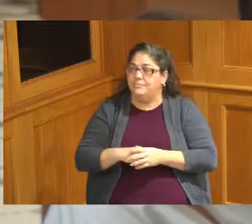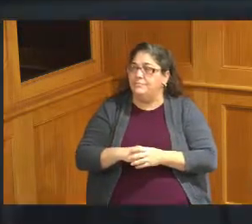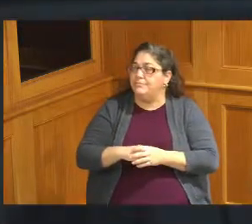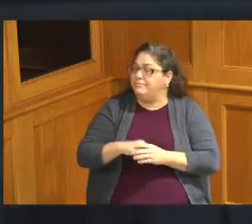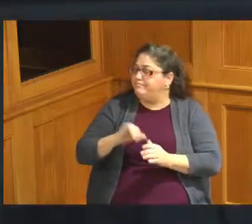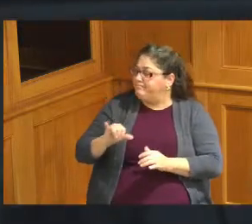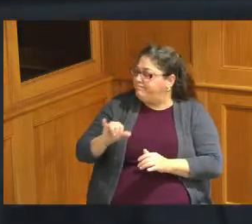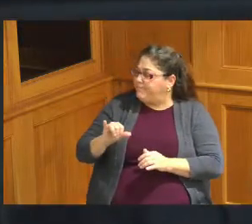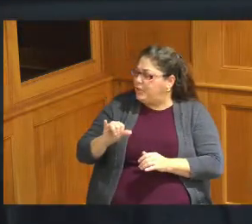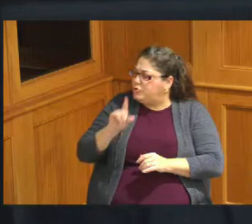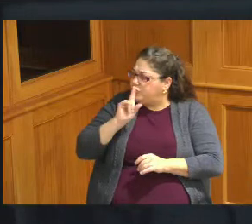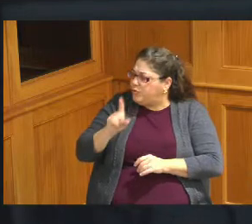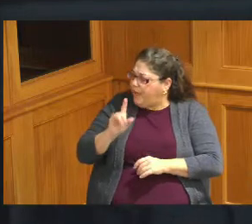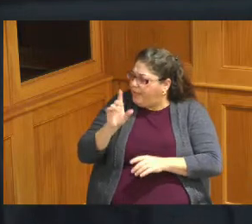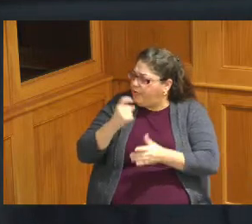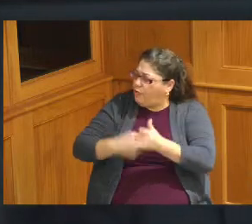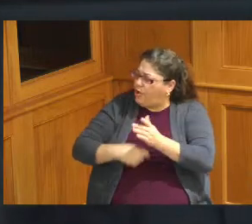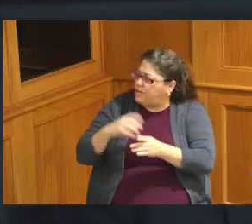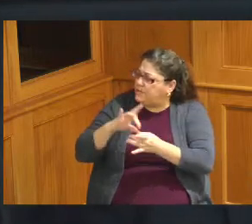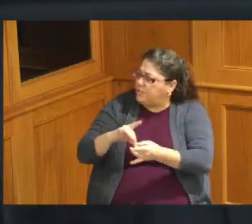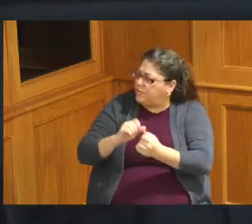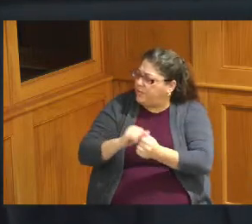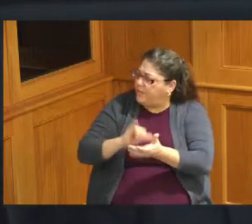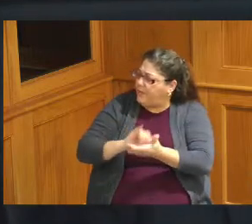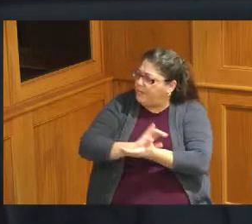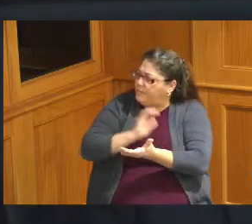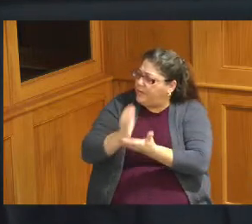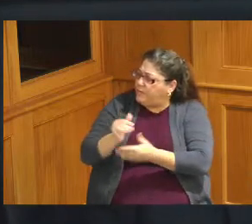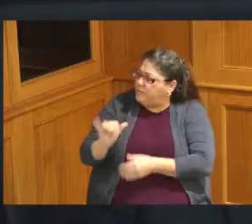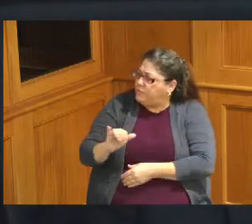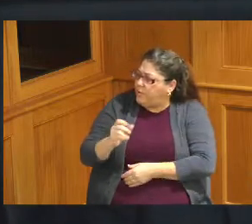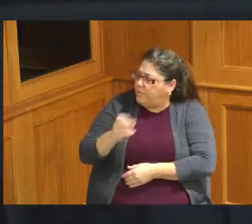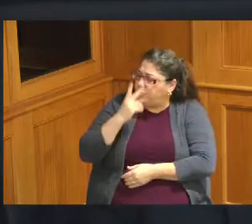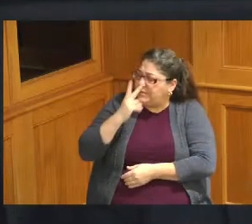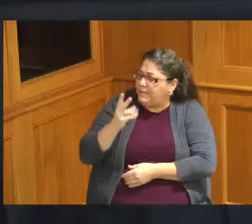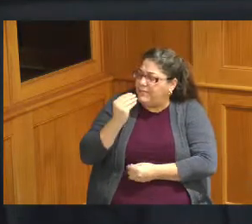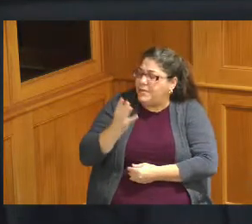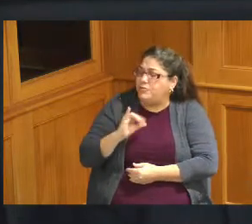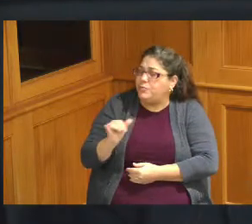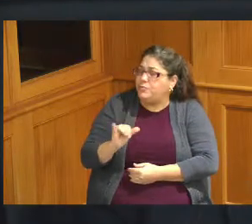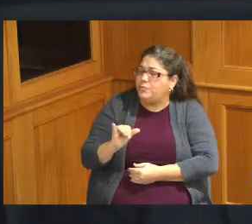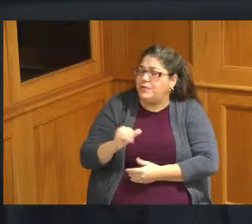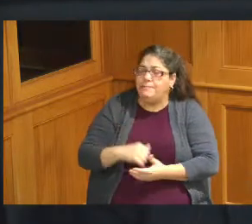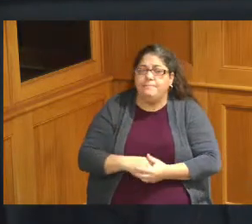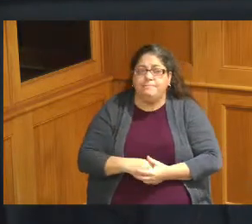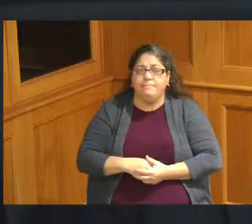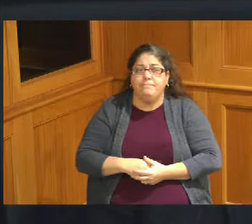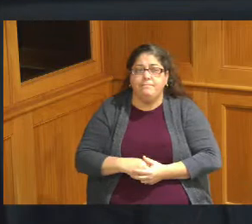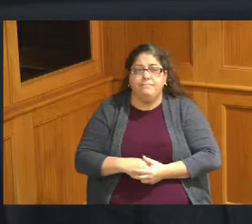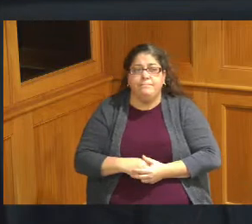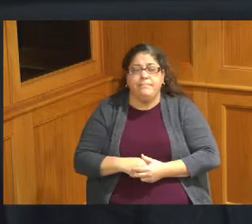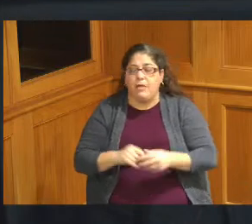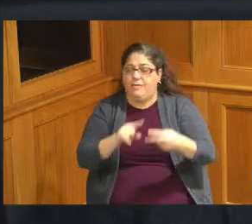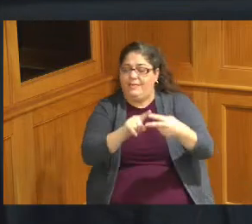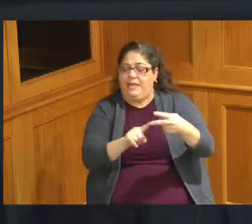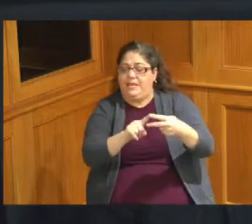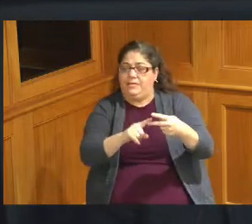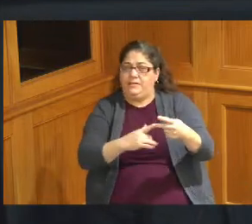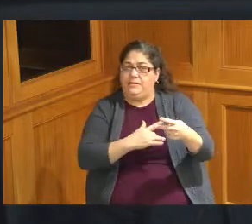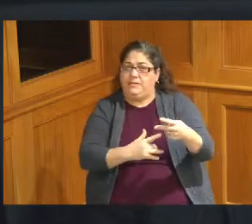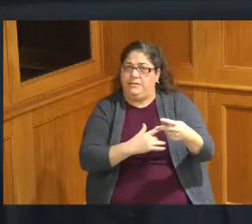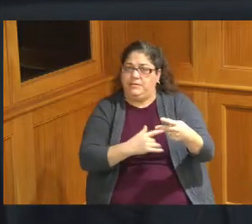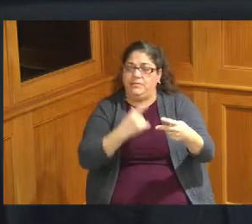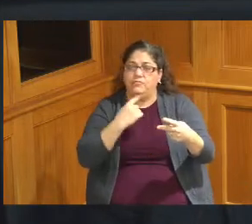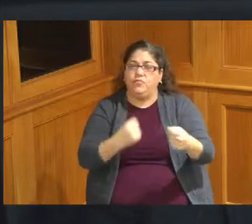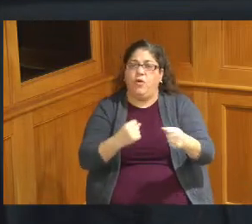the cost associated with that. As it stands today, I would like to see that information too. I just am keen on these two things because we've pretty